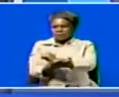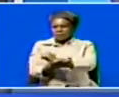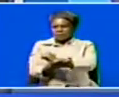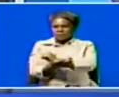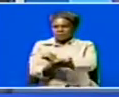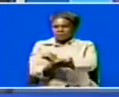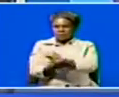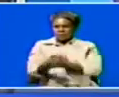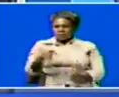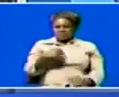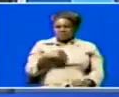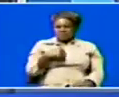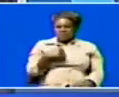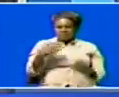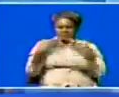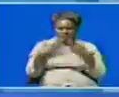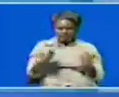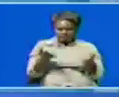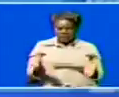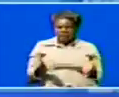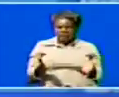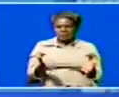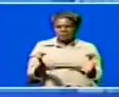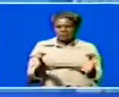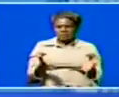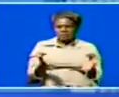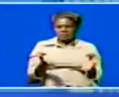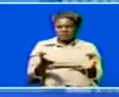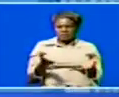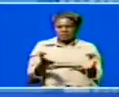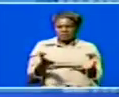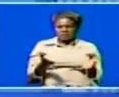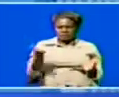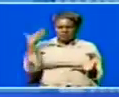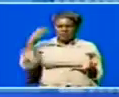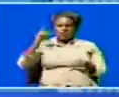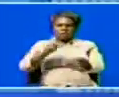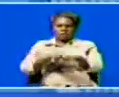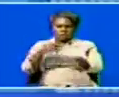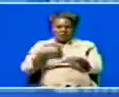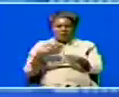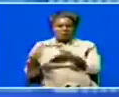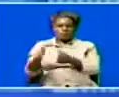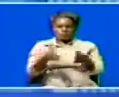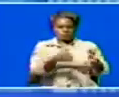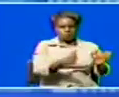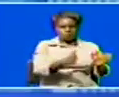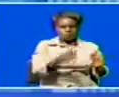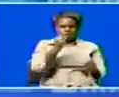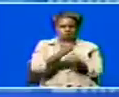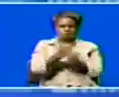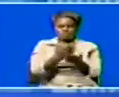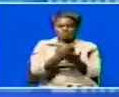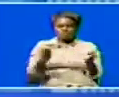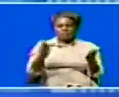Now it even feels almost redundant sometimes, you know, because there was our opportunity to like really do something